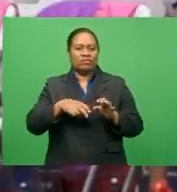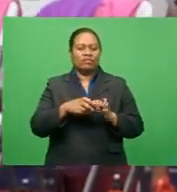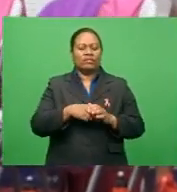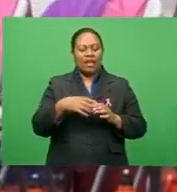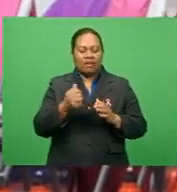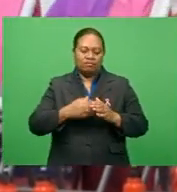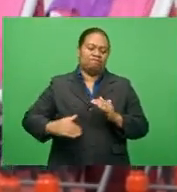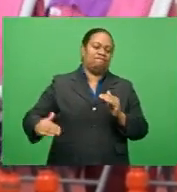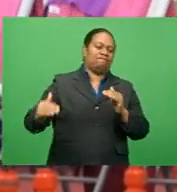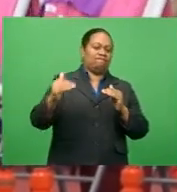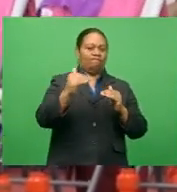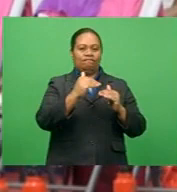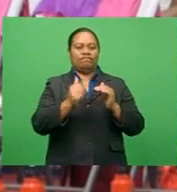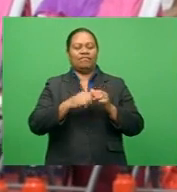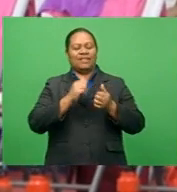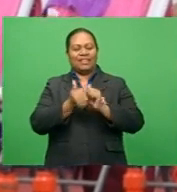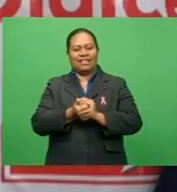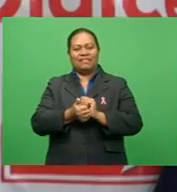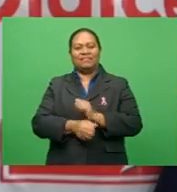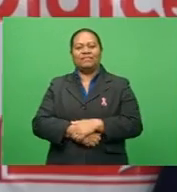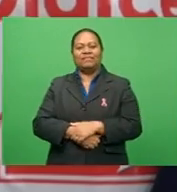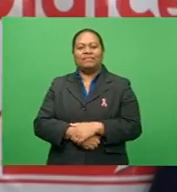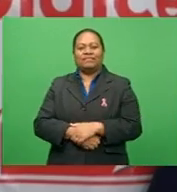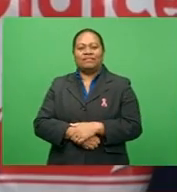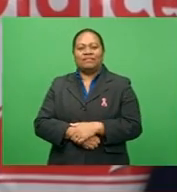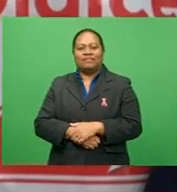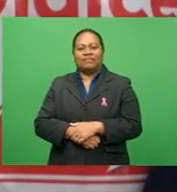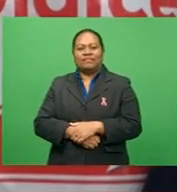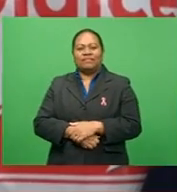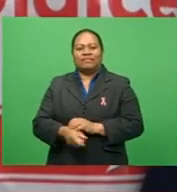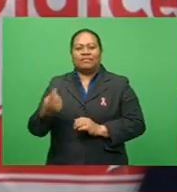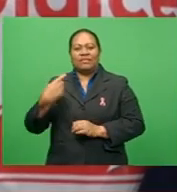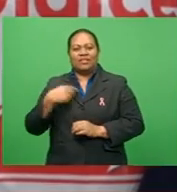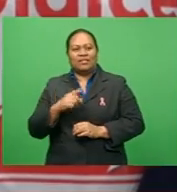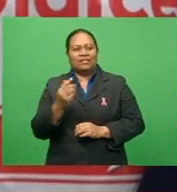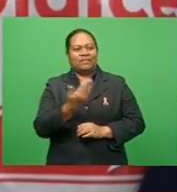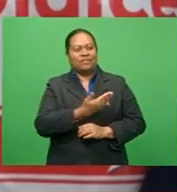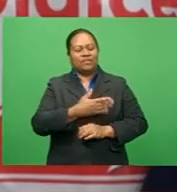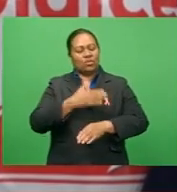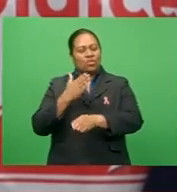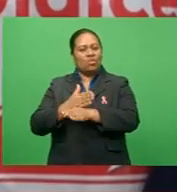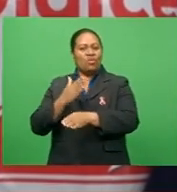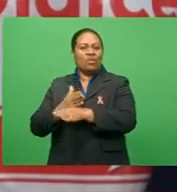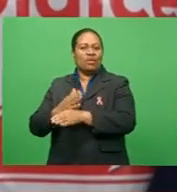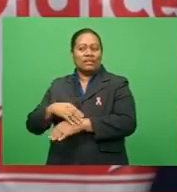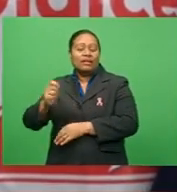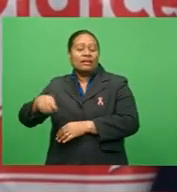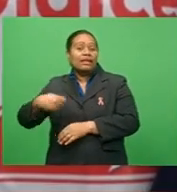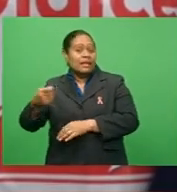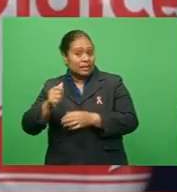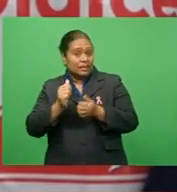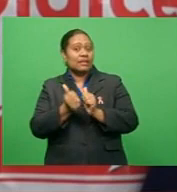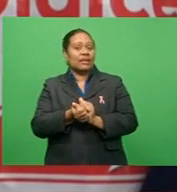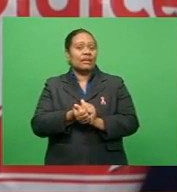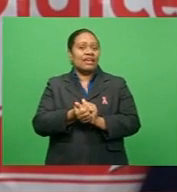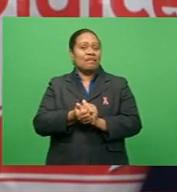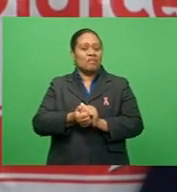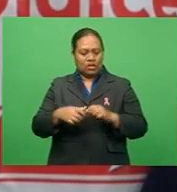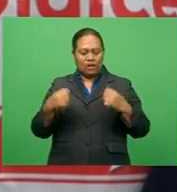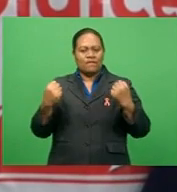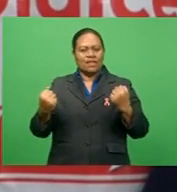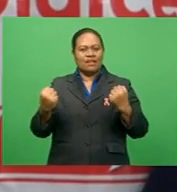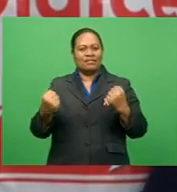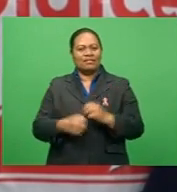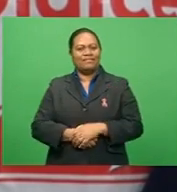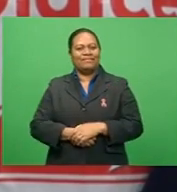game for the remaining 2 rounds. The main areas we need to work on for our next game is just our fitness. I